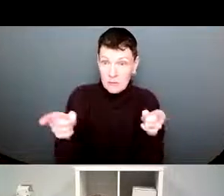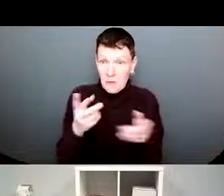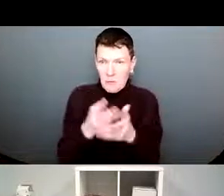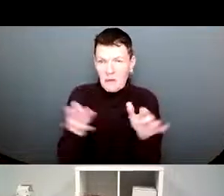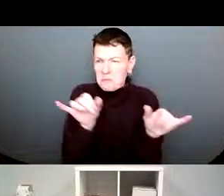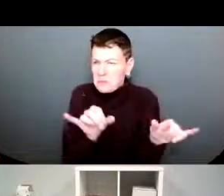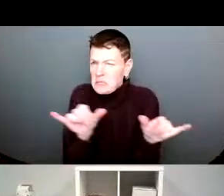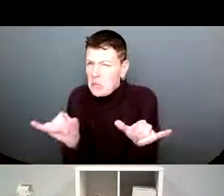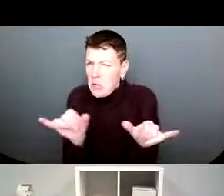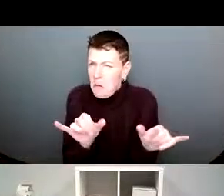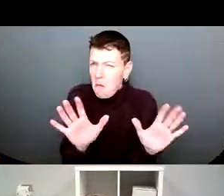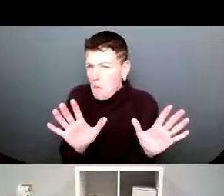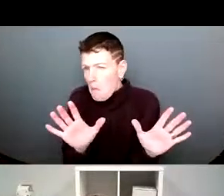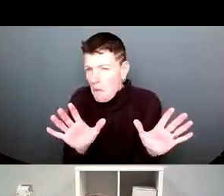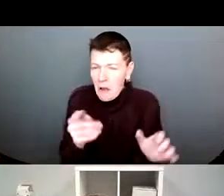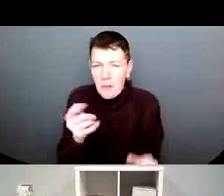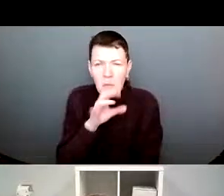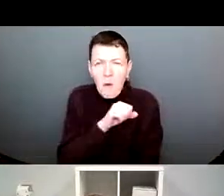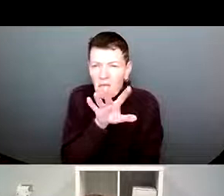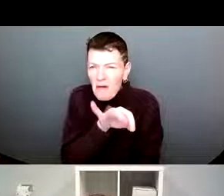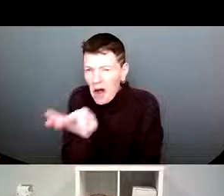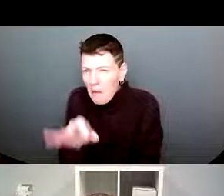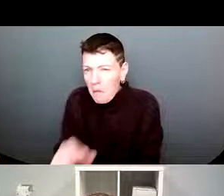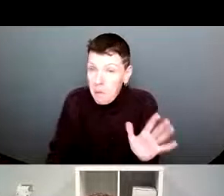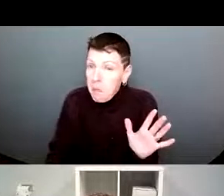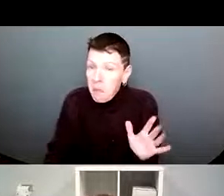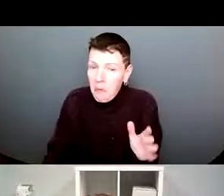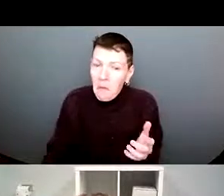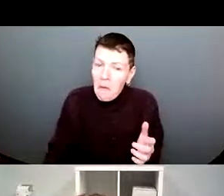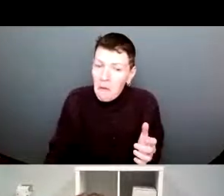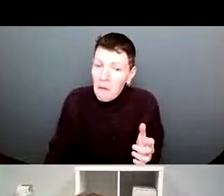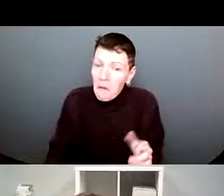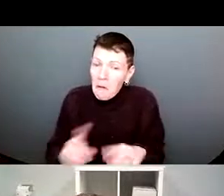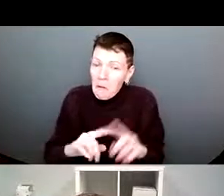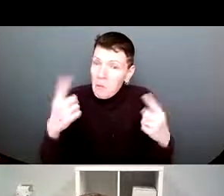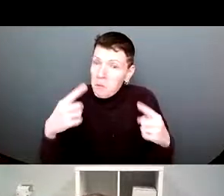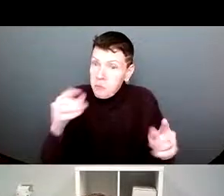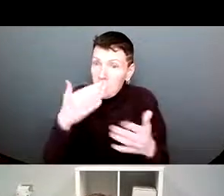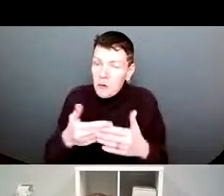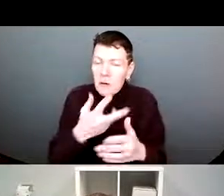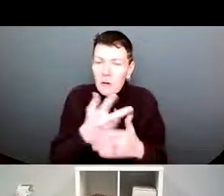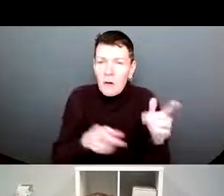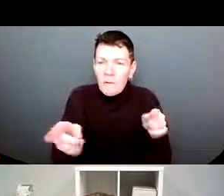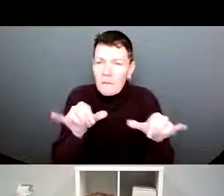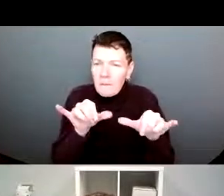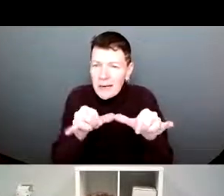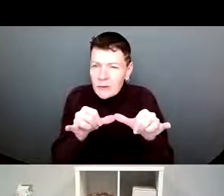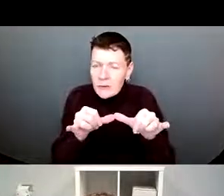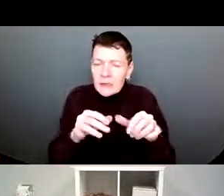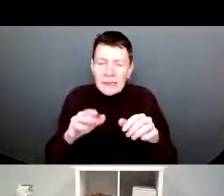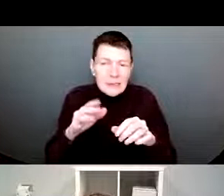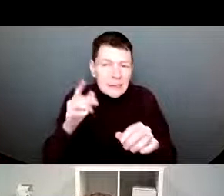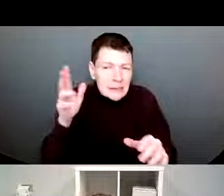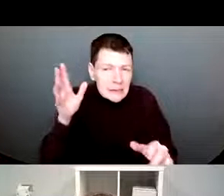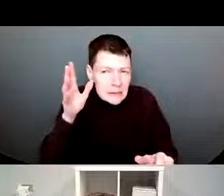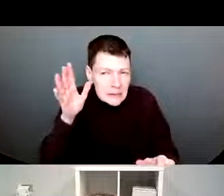similar. They're a little bit old school, but they work quite effectively. And what they both measure is the sound pressure level. And